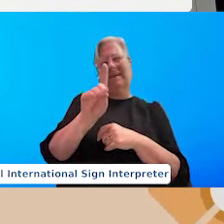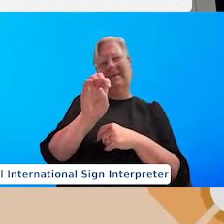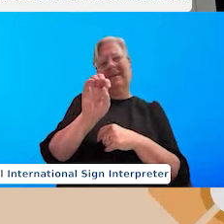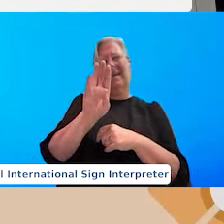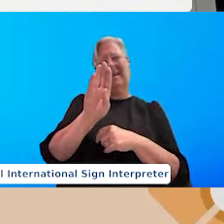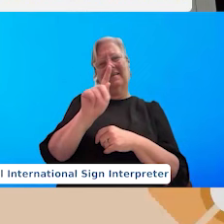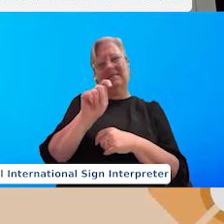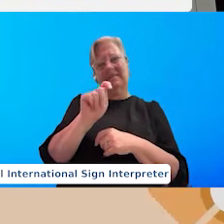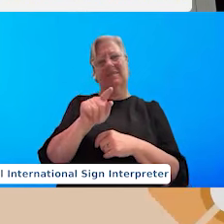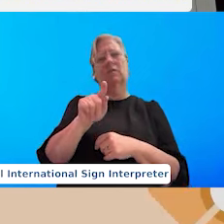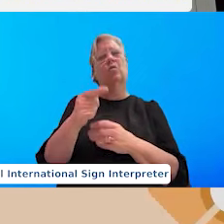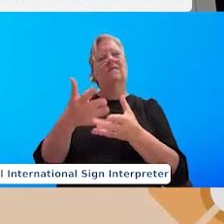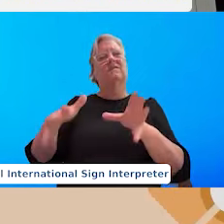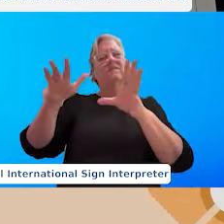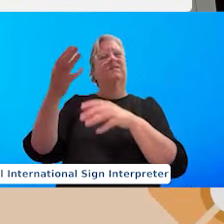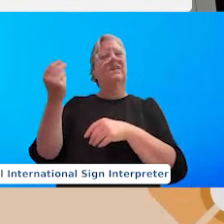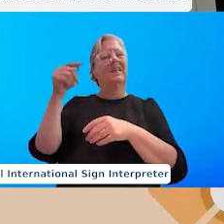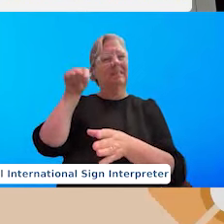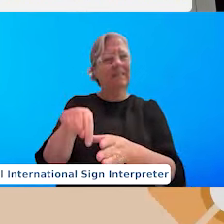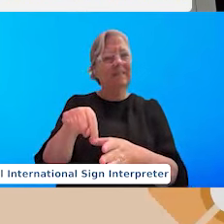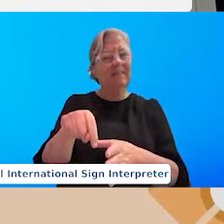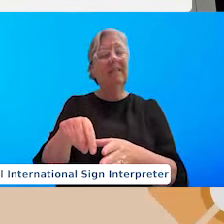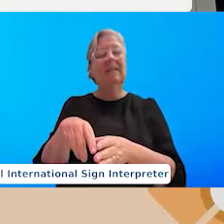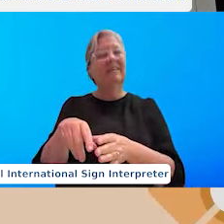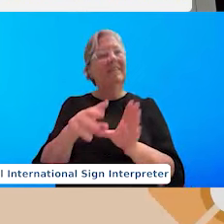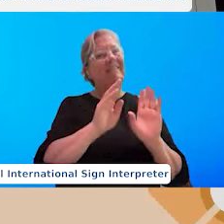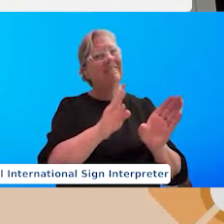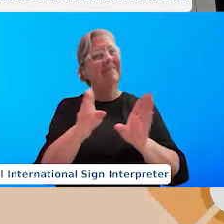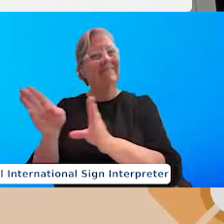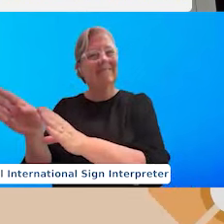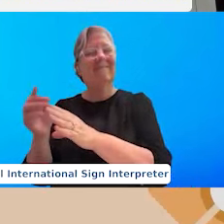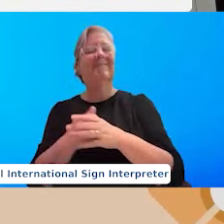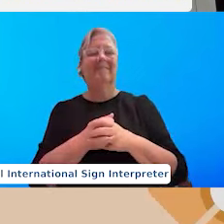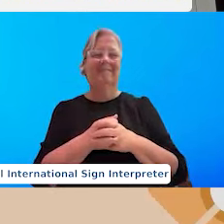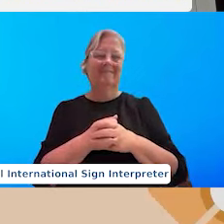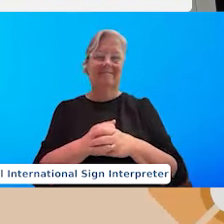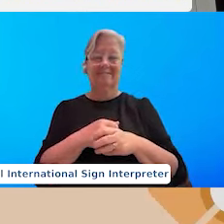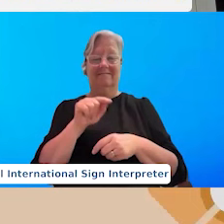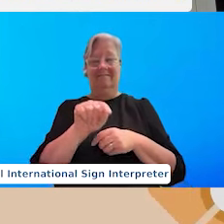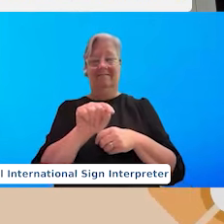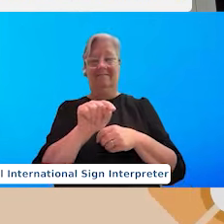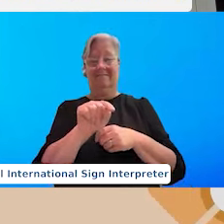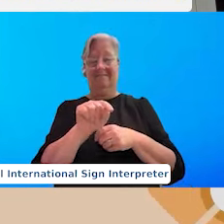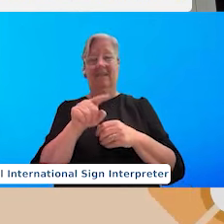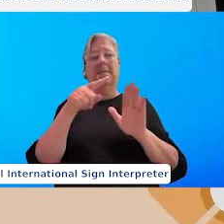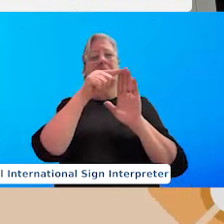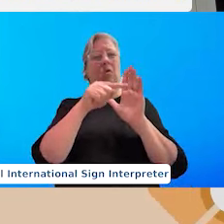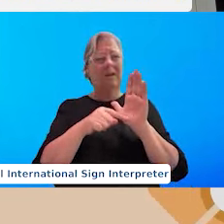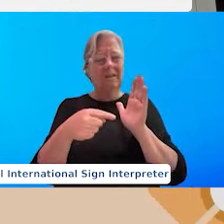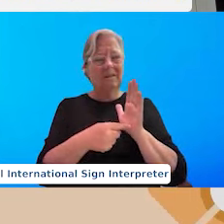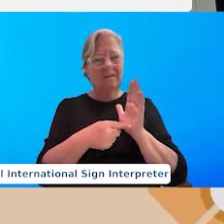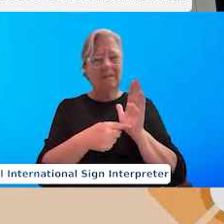on medication and medical care, etc. And also we have the subcommittee on